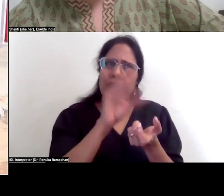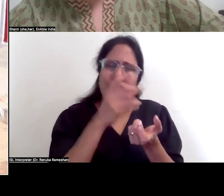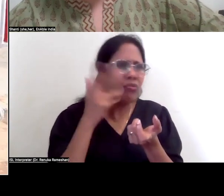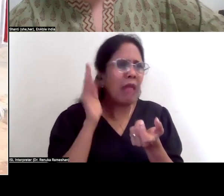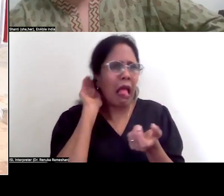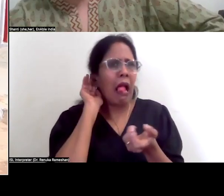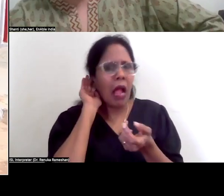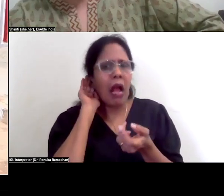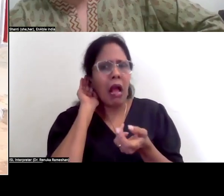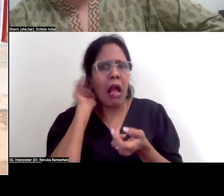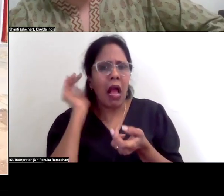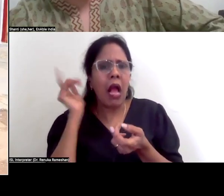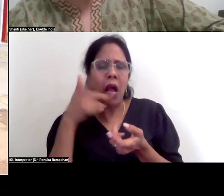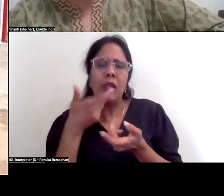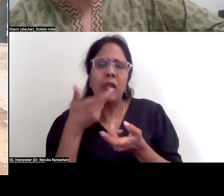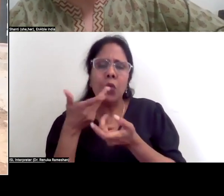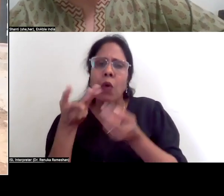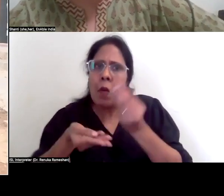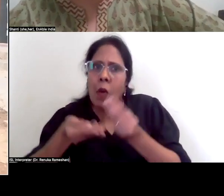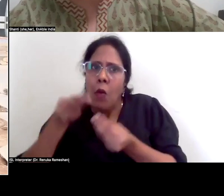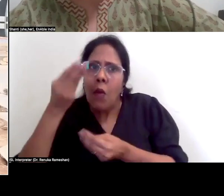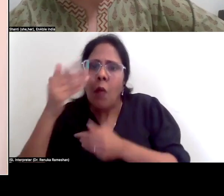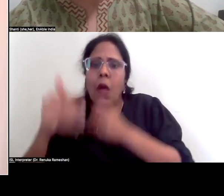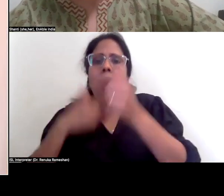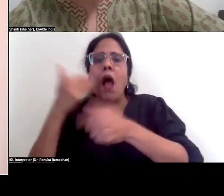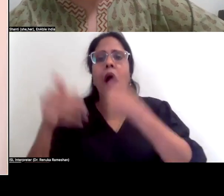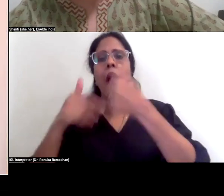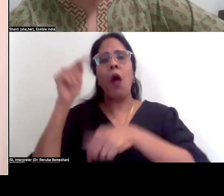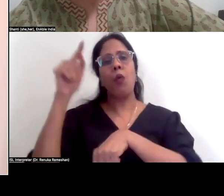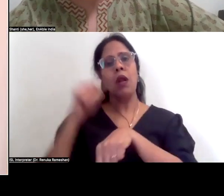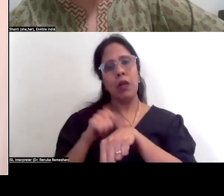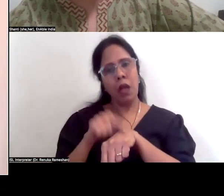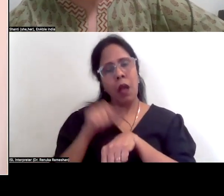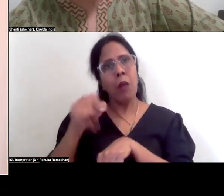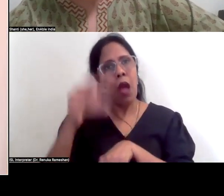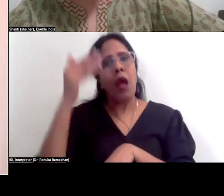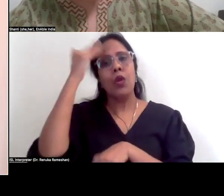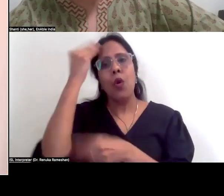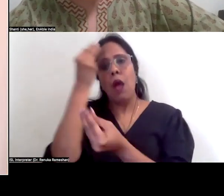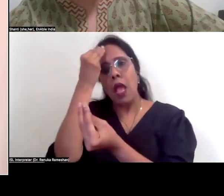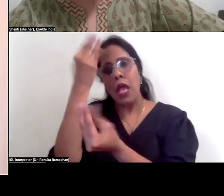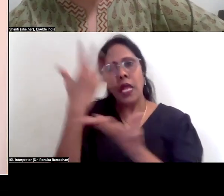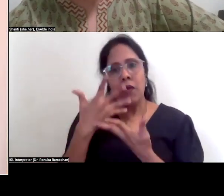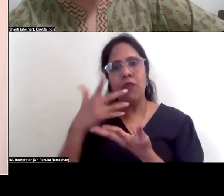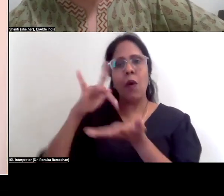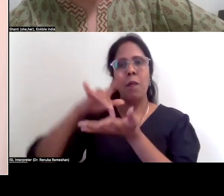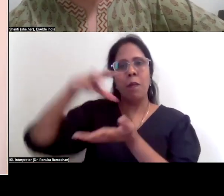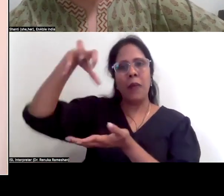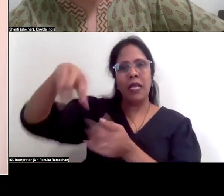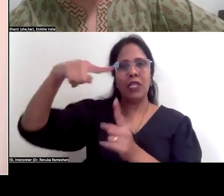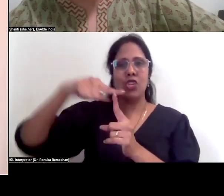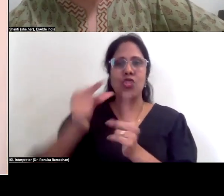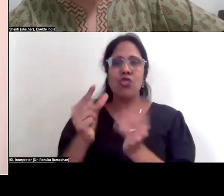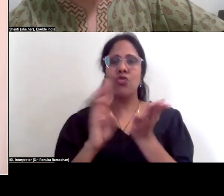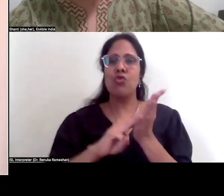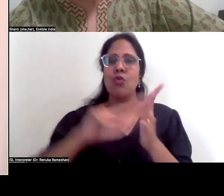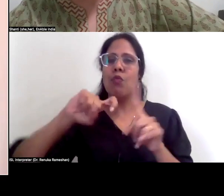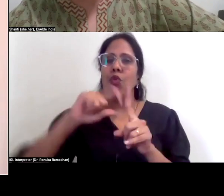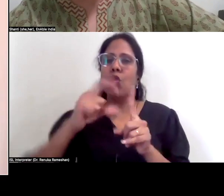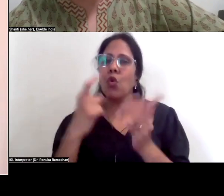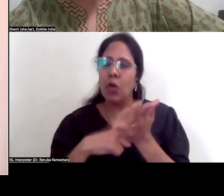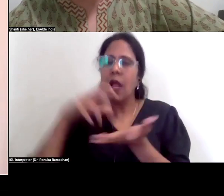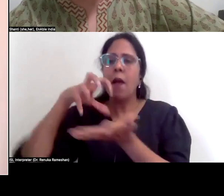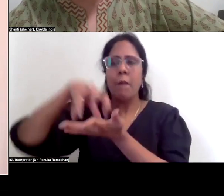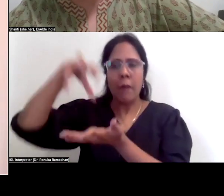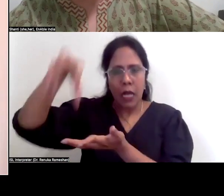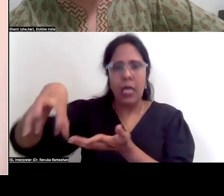continued listening to understand it more. On one occasion, I got to know the information of Tumkuru Bal Bhavan, who I was able to meet,